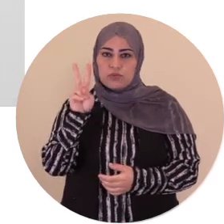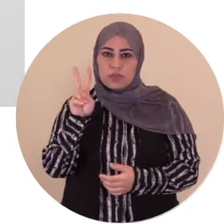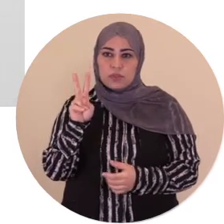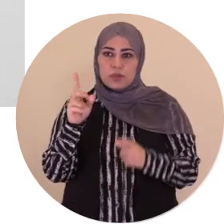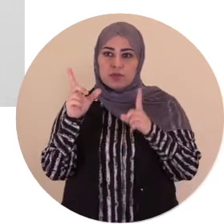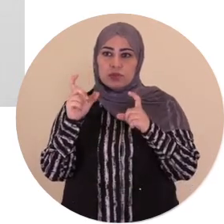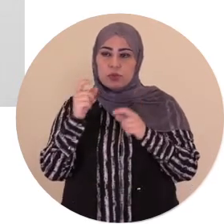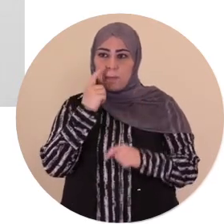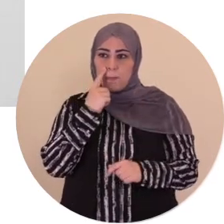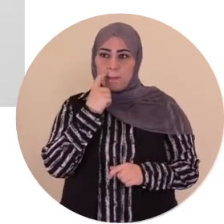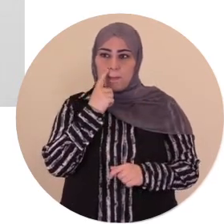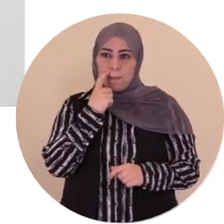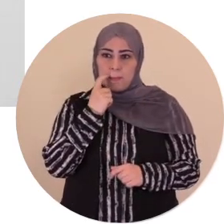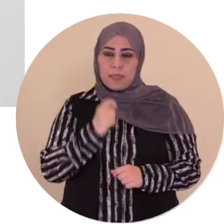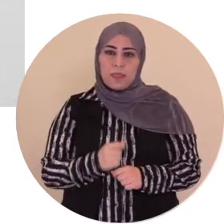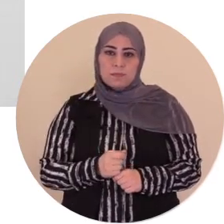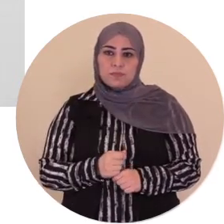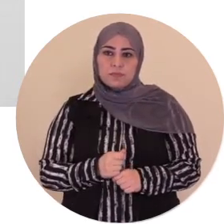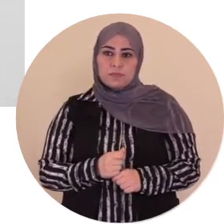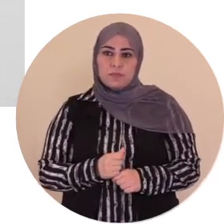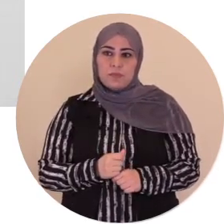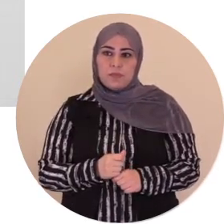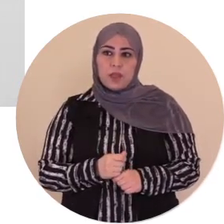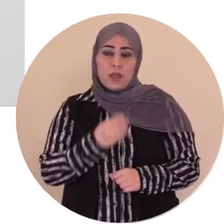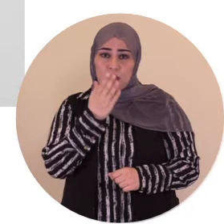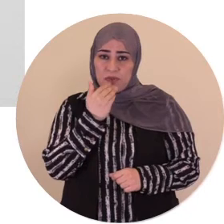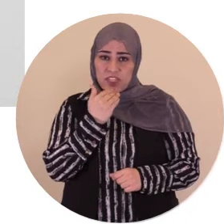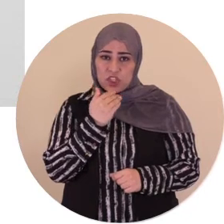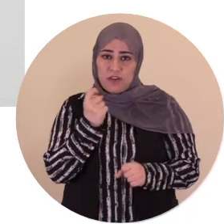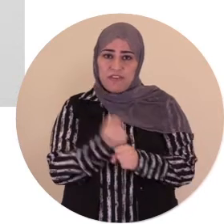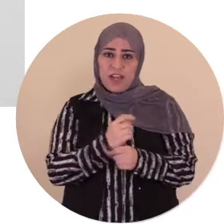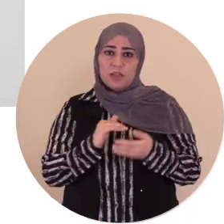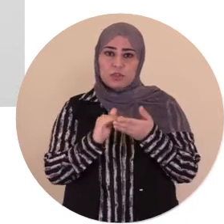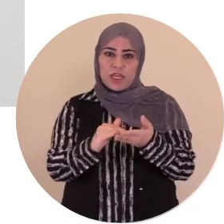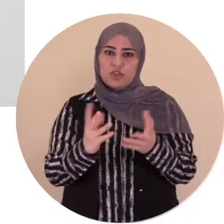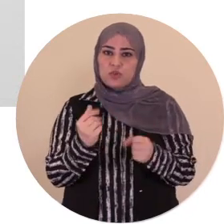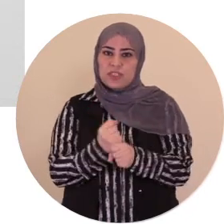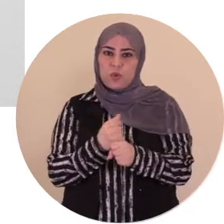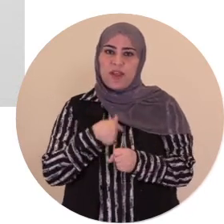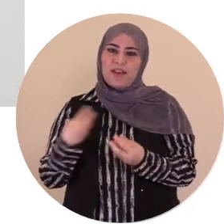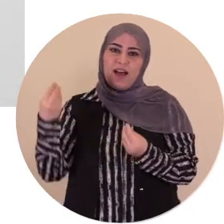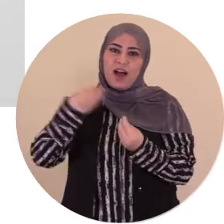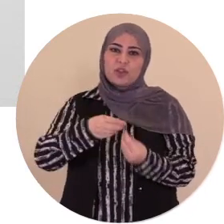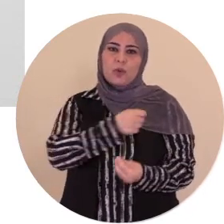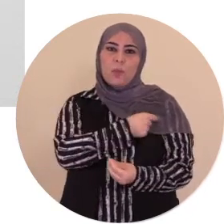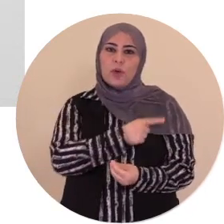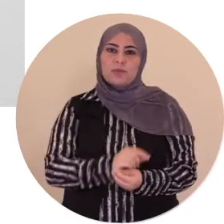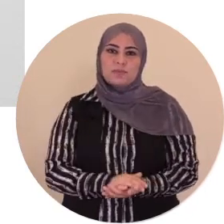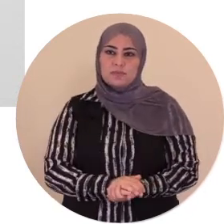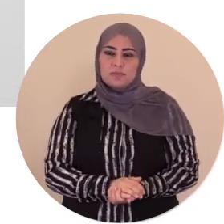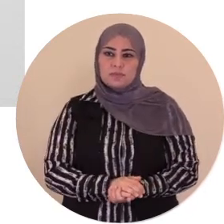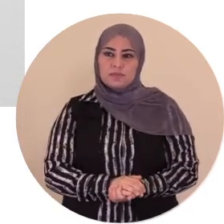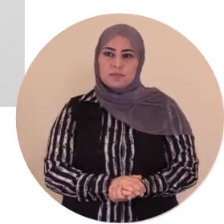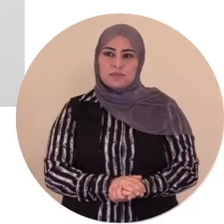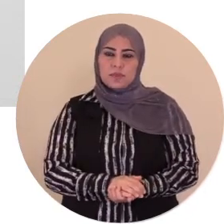if there is a modal verb like can, could, shall, should, all of these will, we simply add what? Be after it. Let's